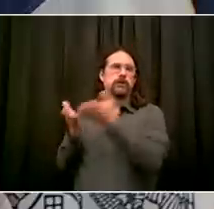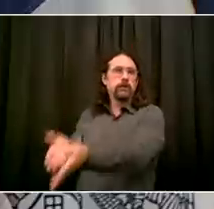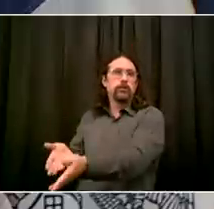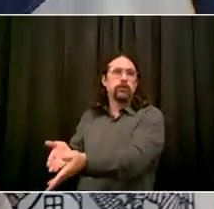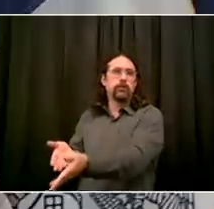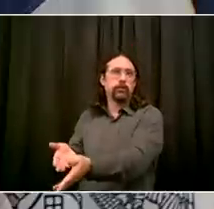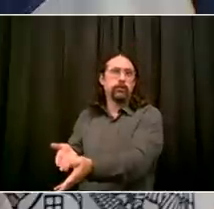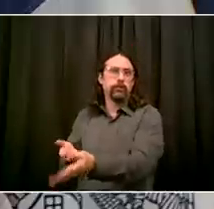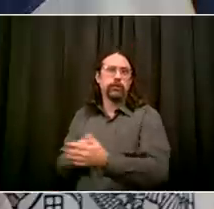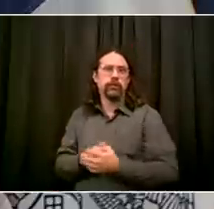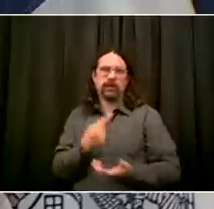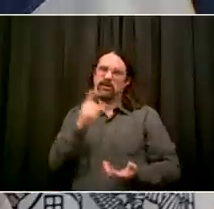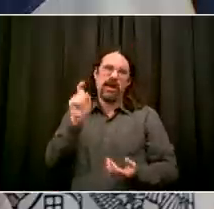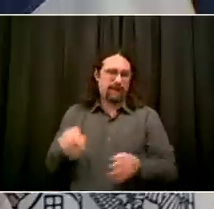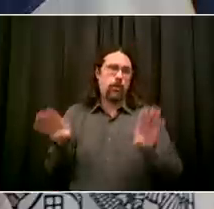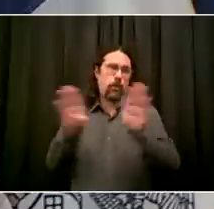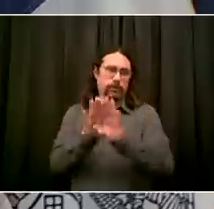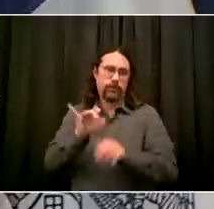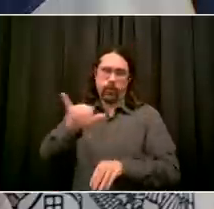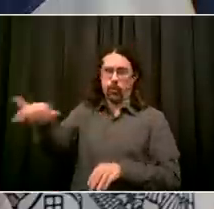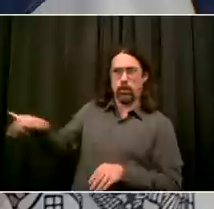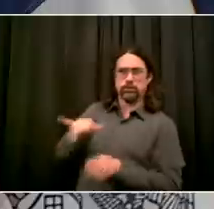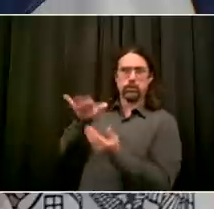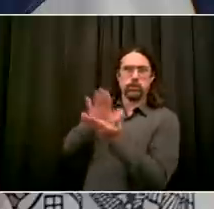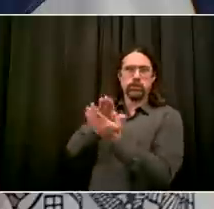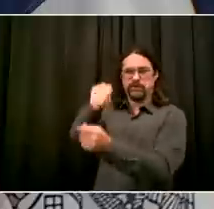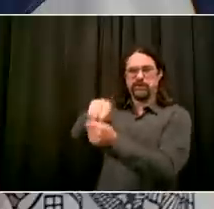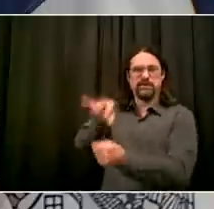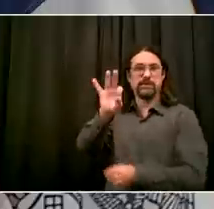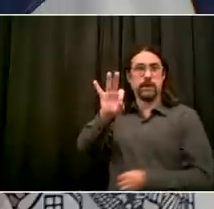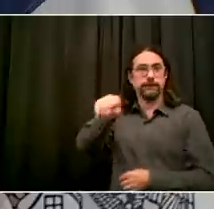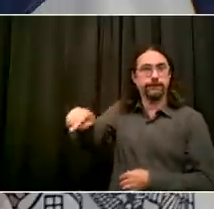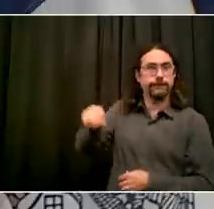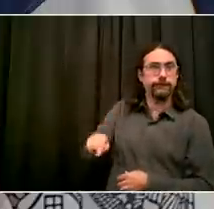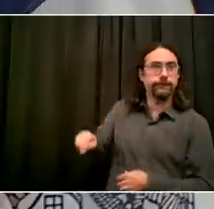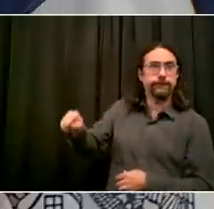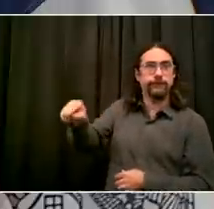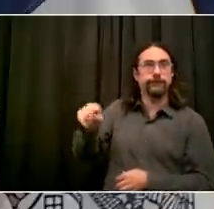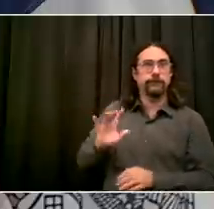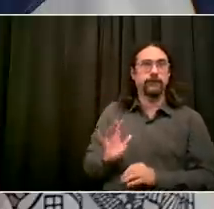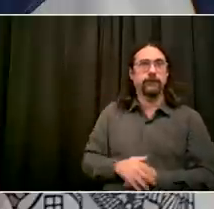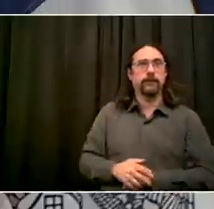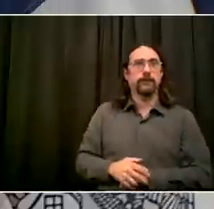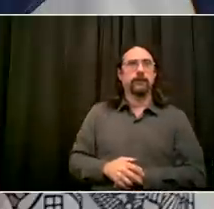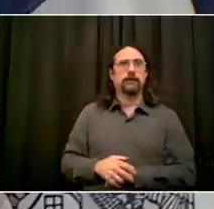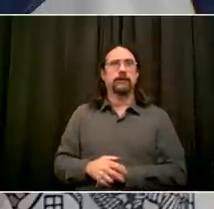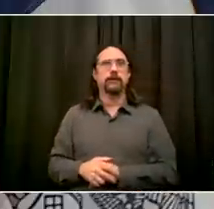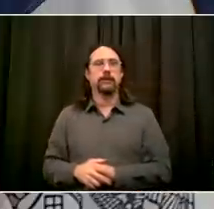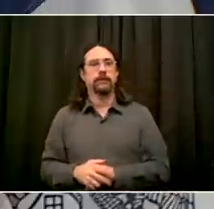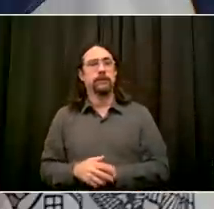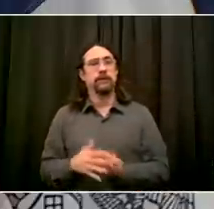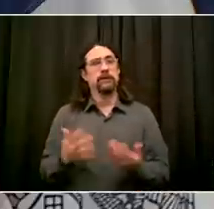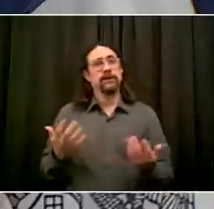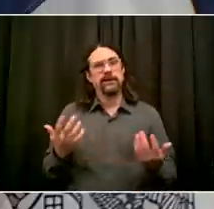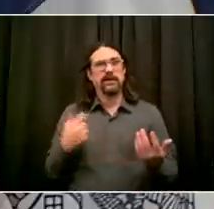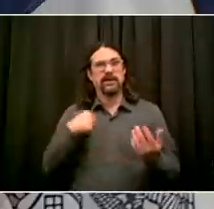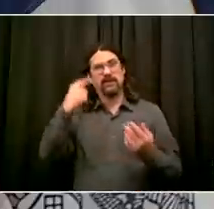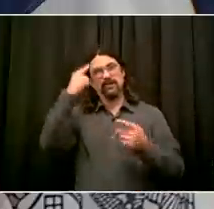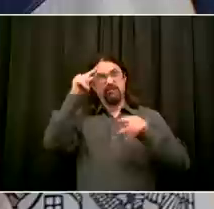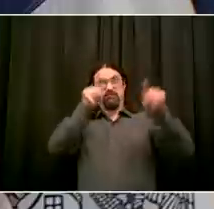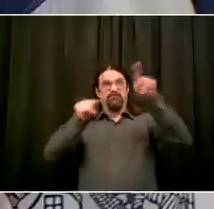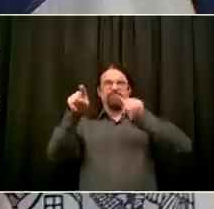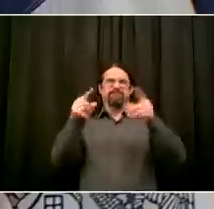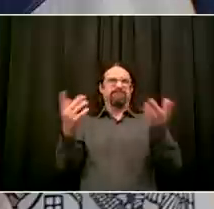in a concentrated area. It just stands to reason that even though the schools were doing quite well, we just want to reduce the amount of